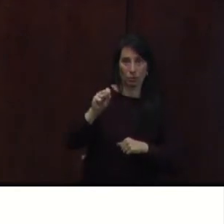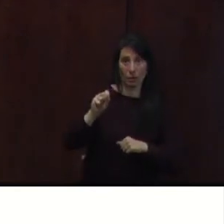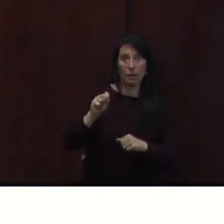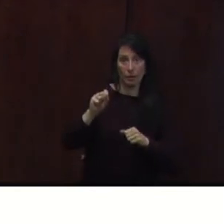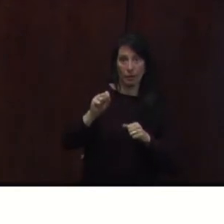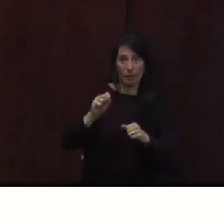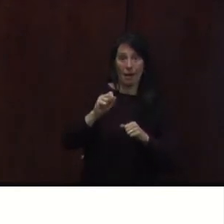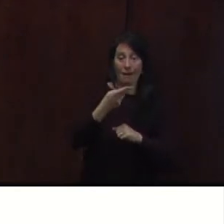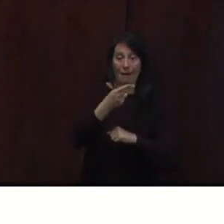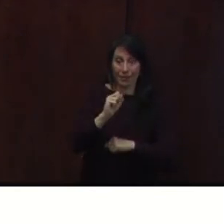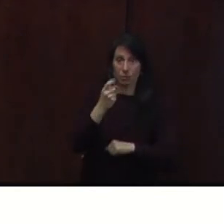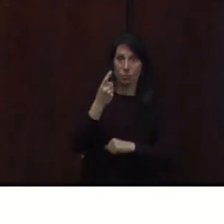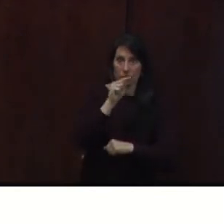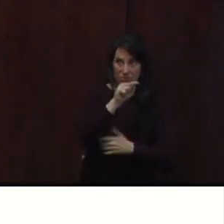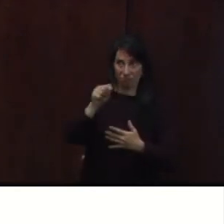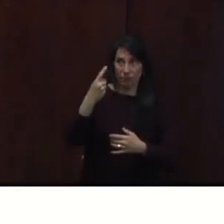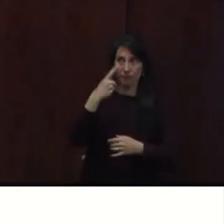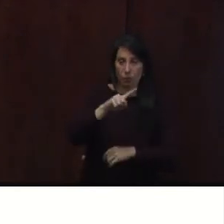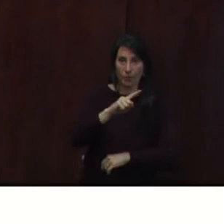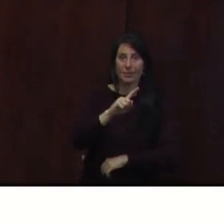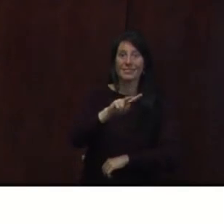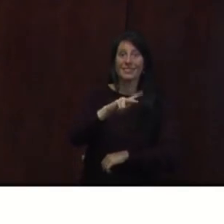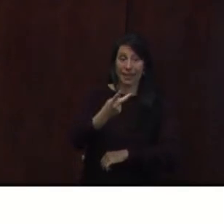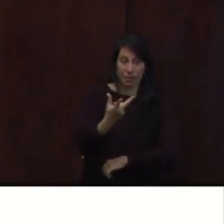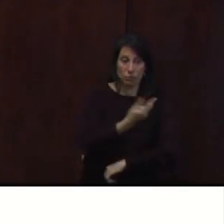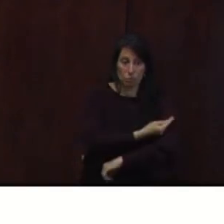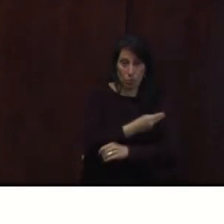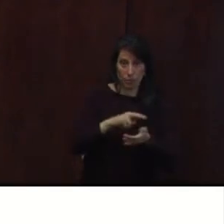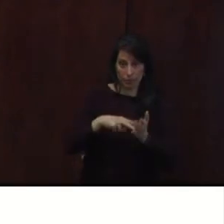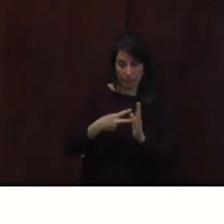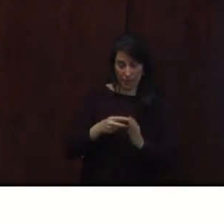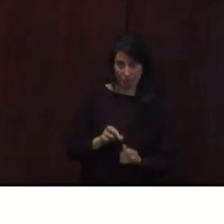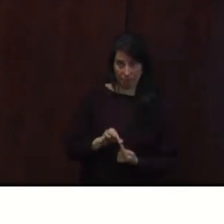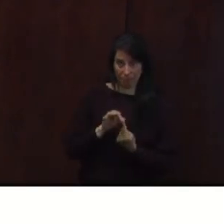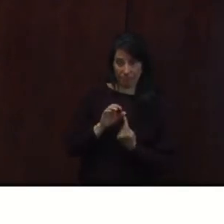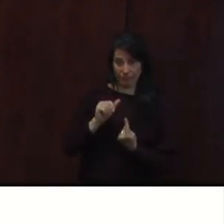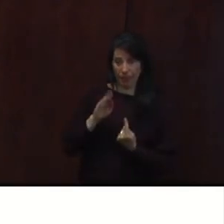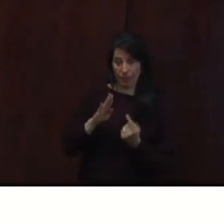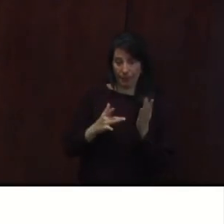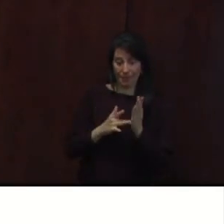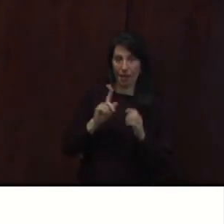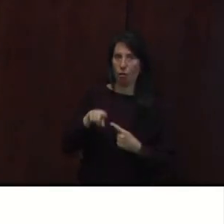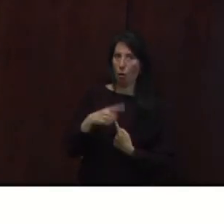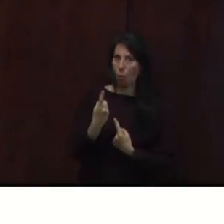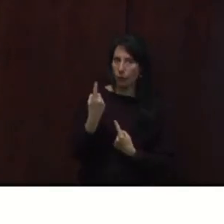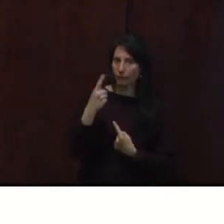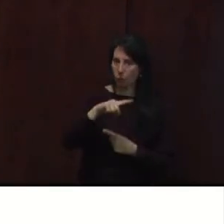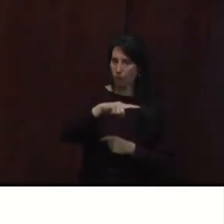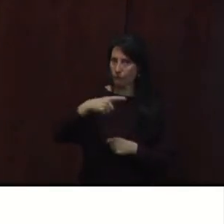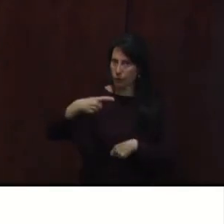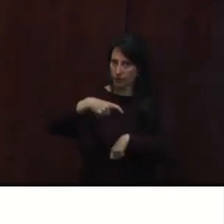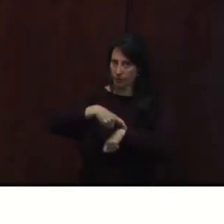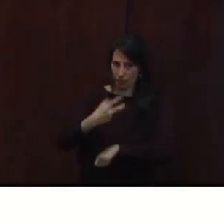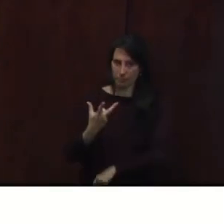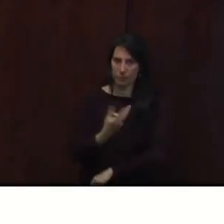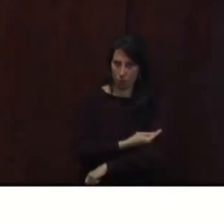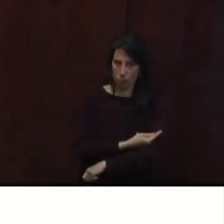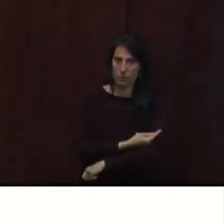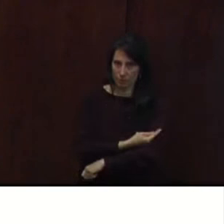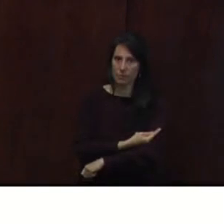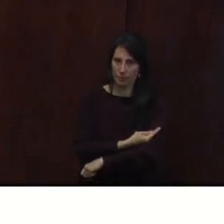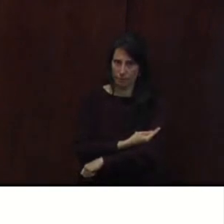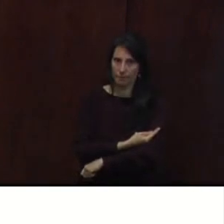site and increase its capacity so that all second doses would be able to be at another site with its own